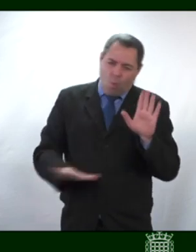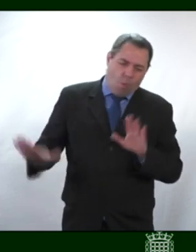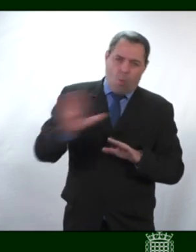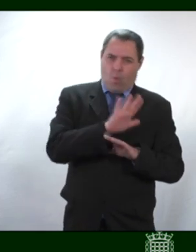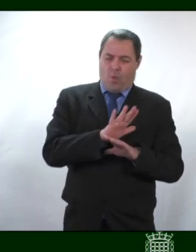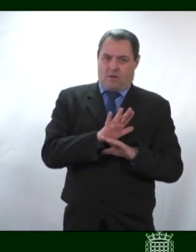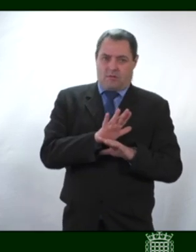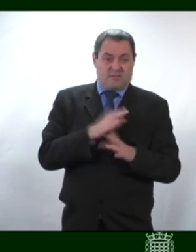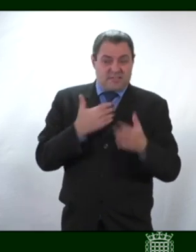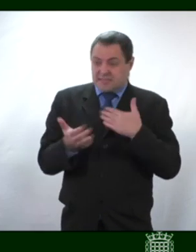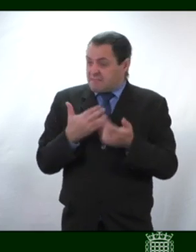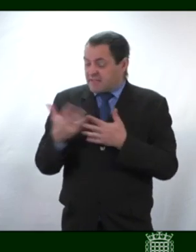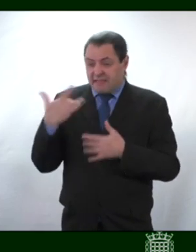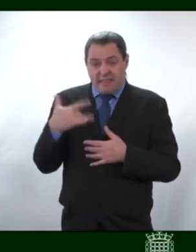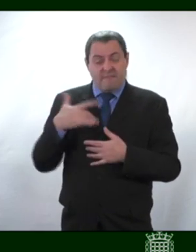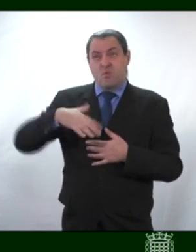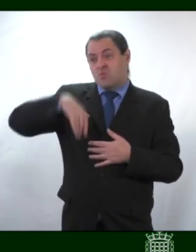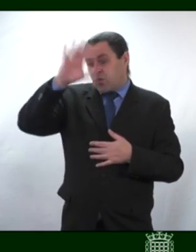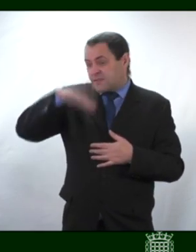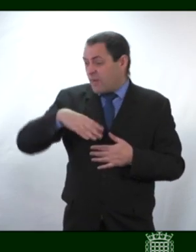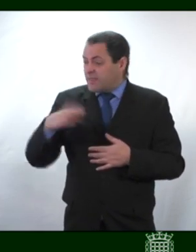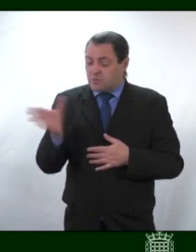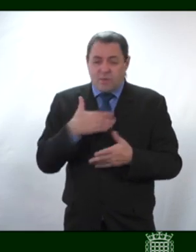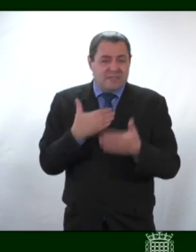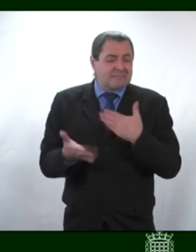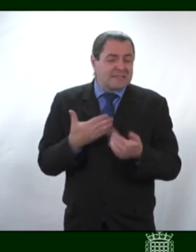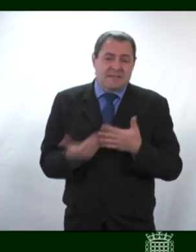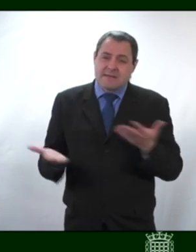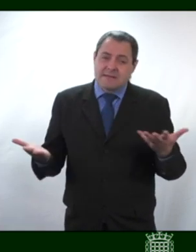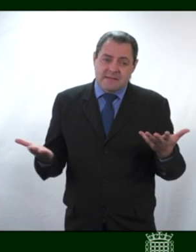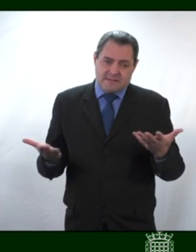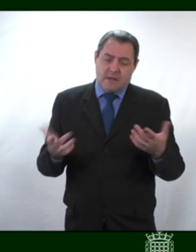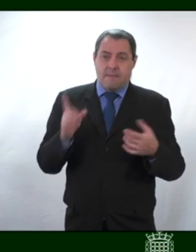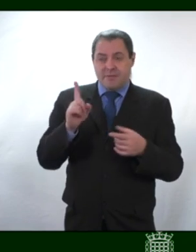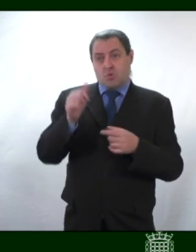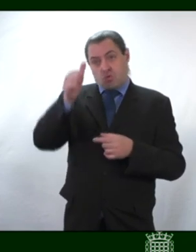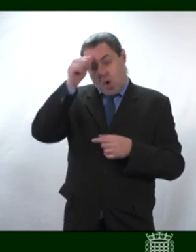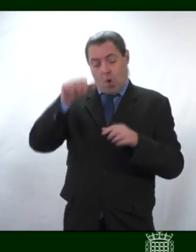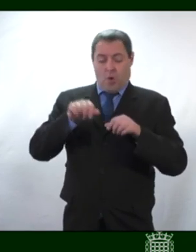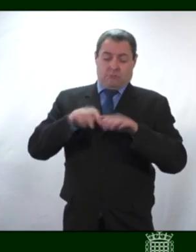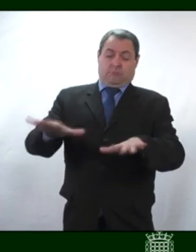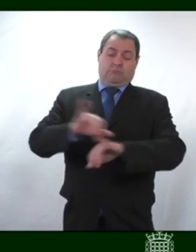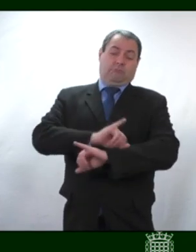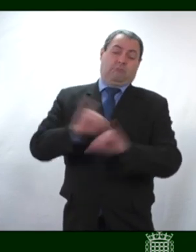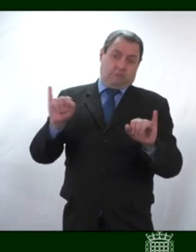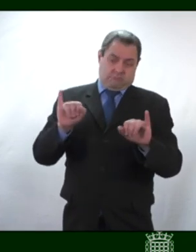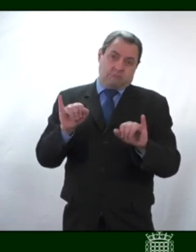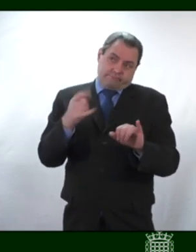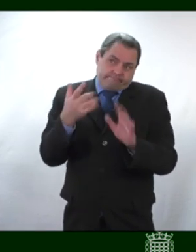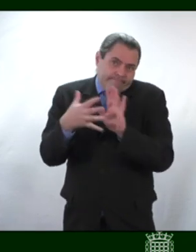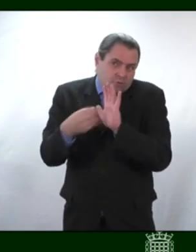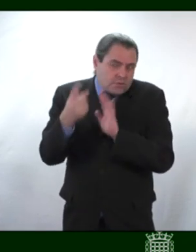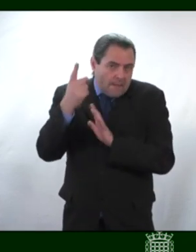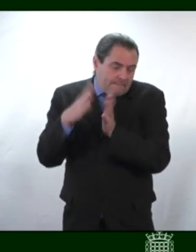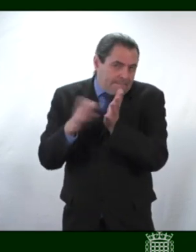constituents wherever we represent around the country, but in particular in the areas where cases are rising, as in Greater Manchester,